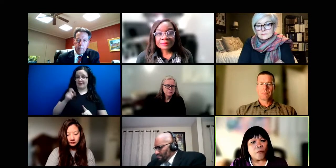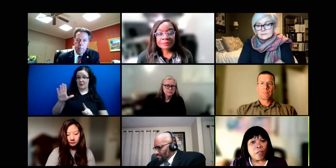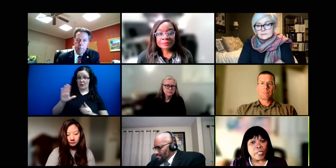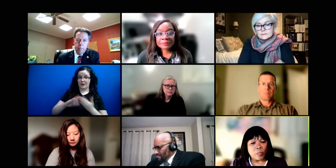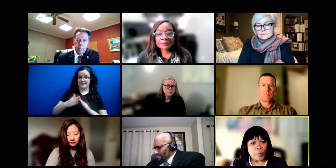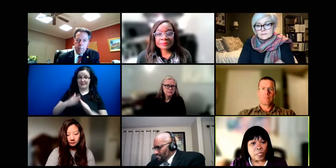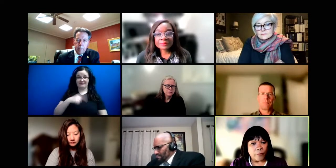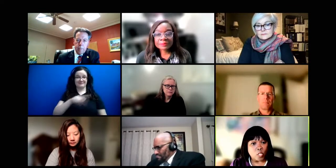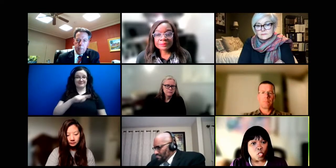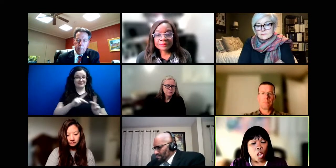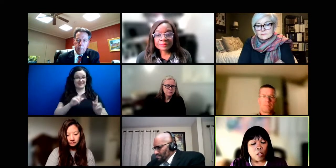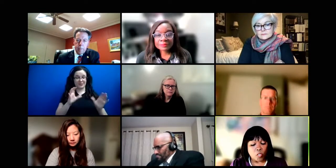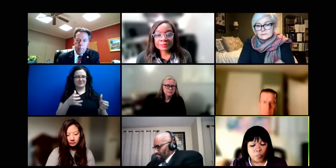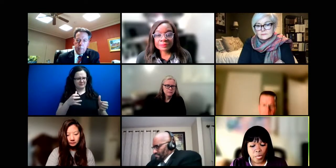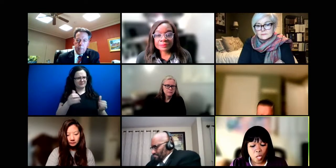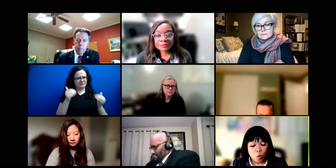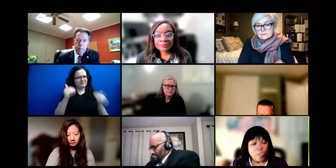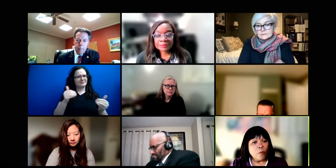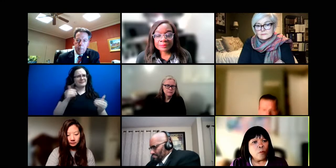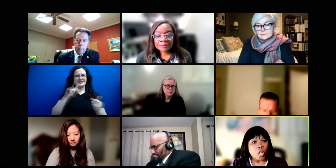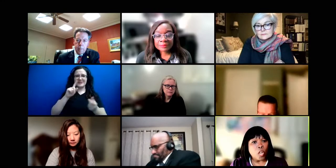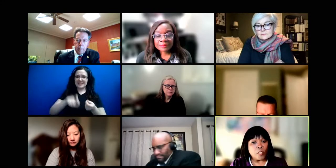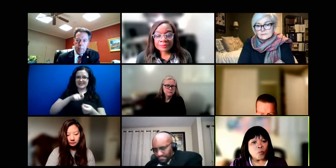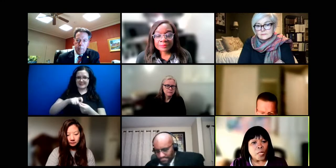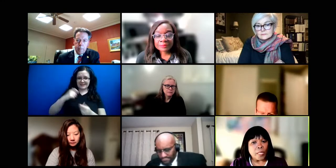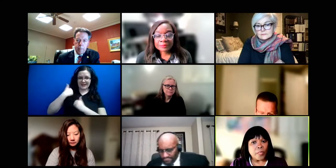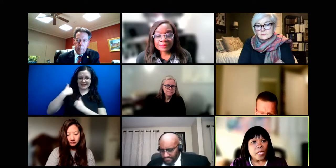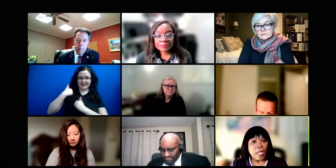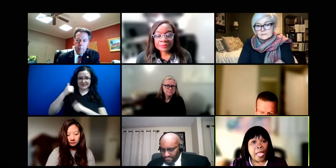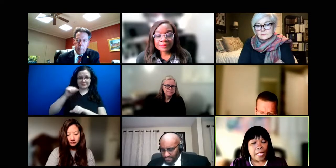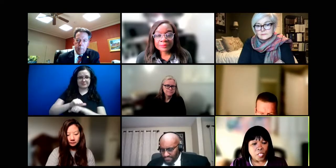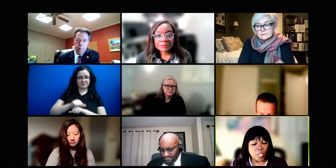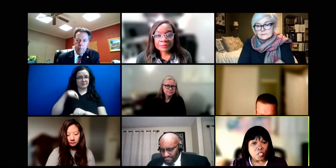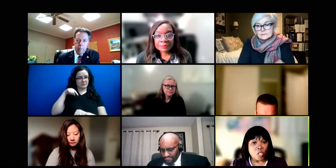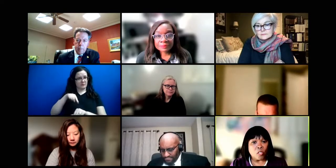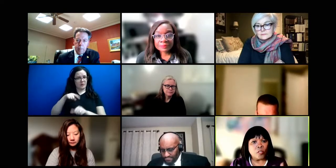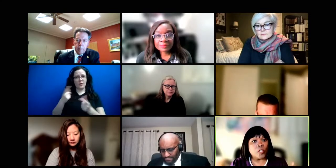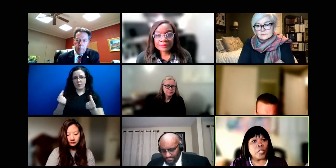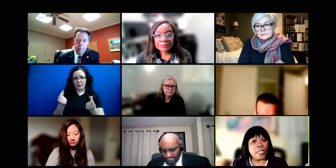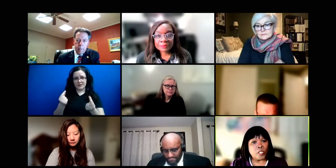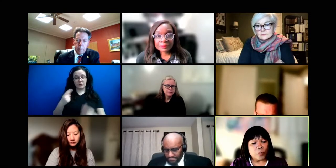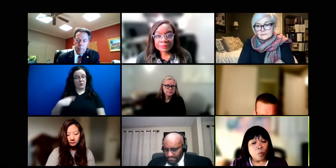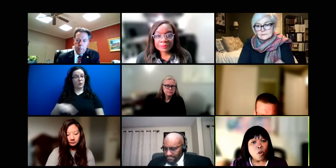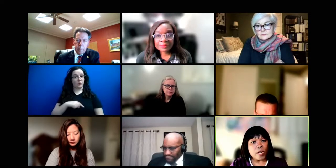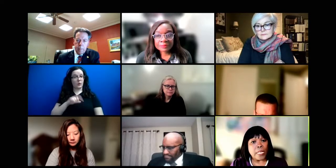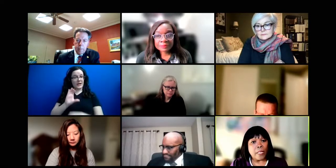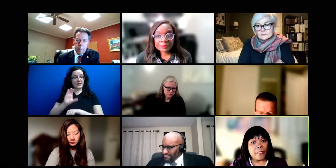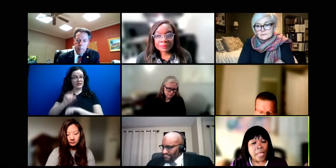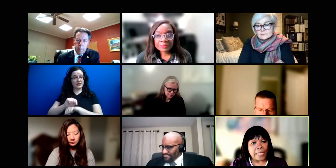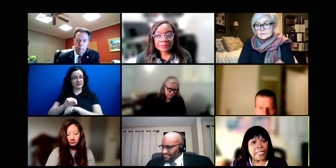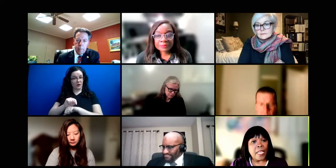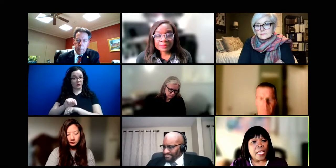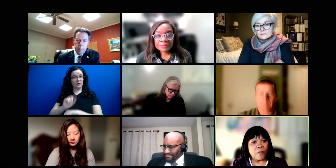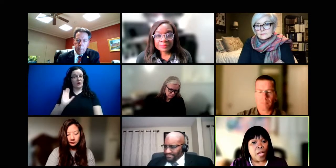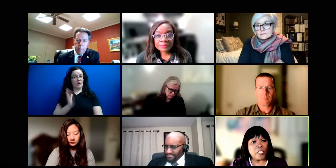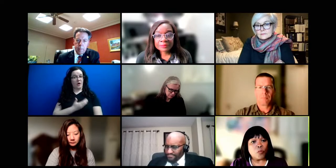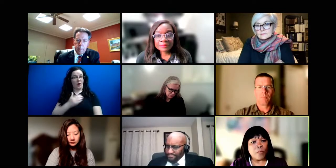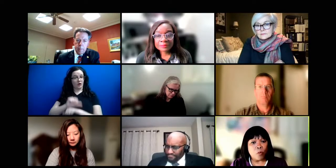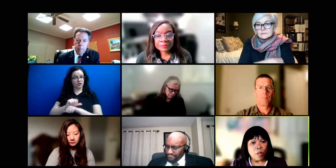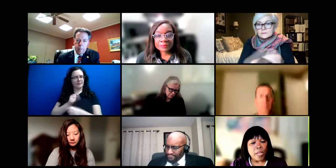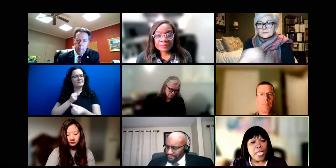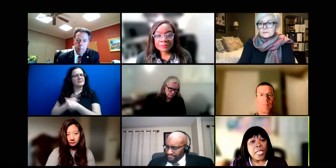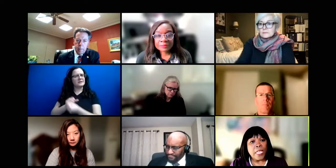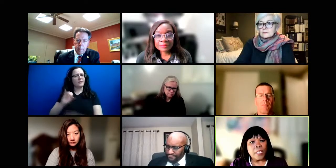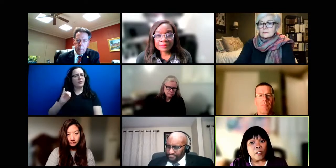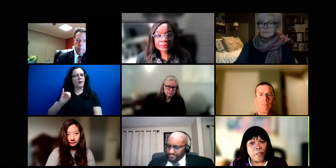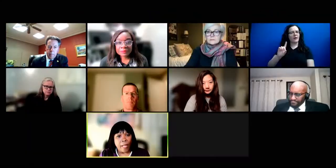in a very specific charge. We were charged with, as the consultants, in supporting the Idea Advisory